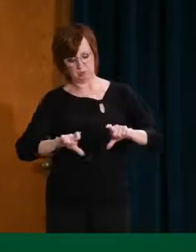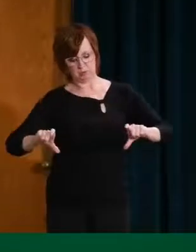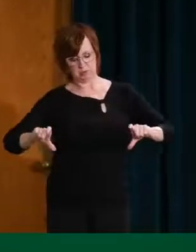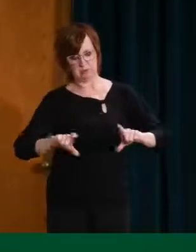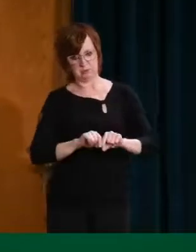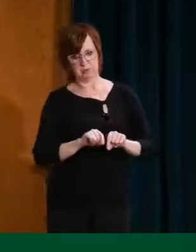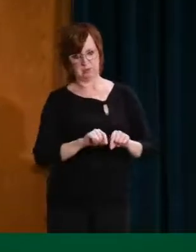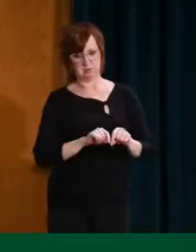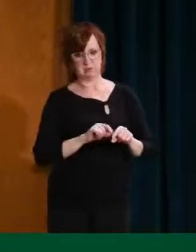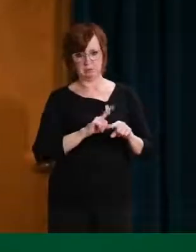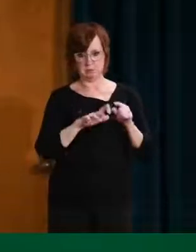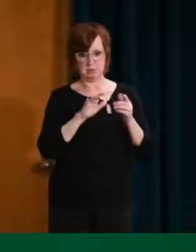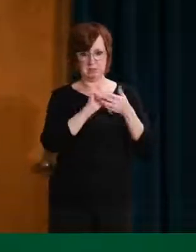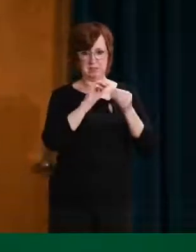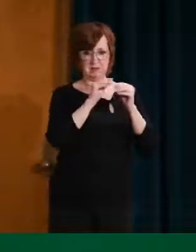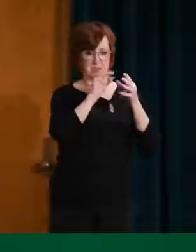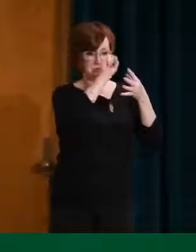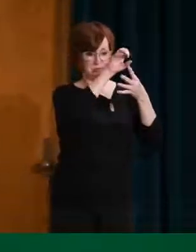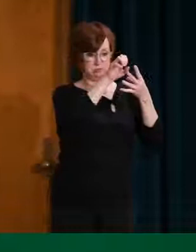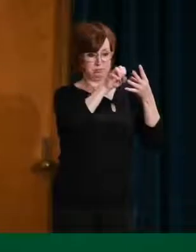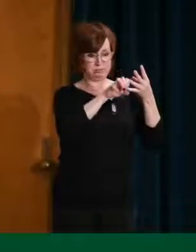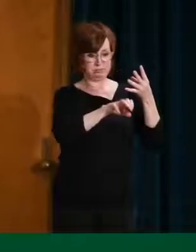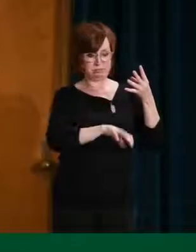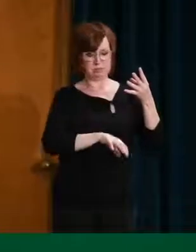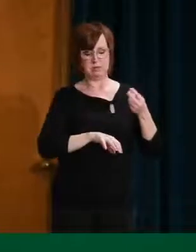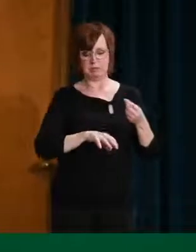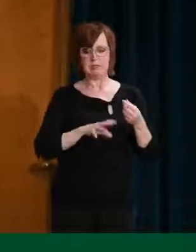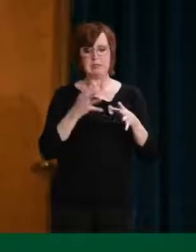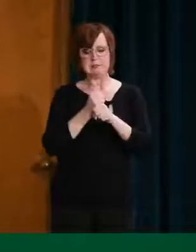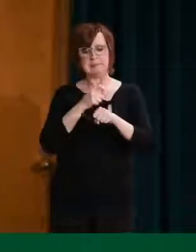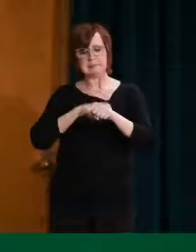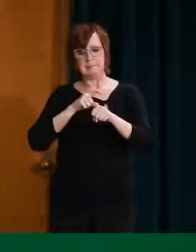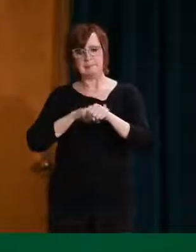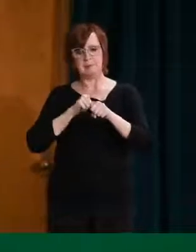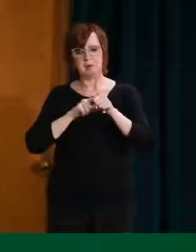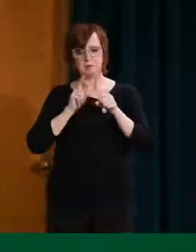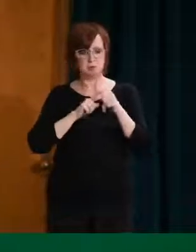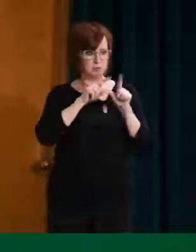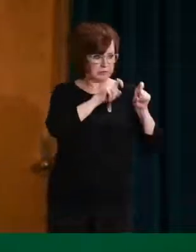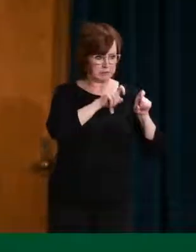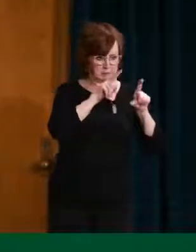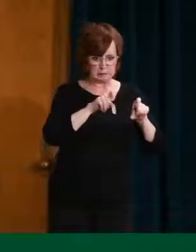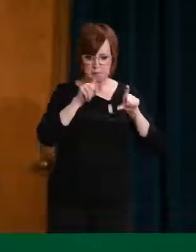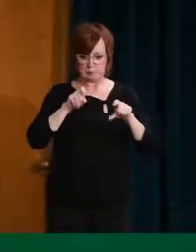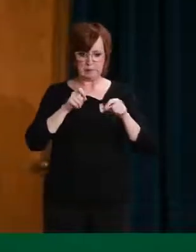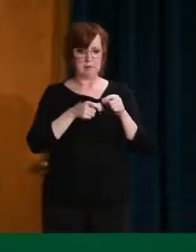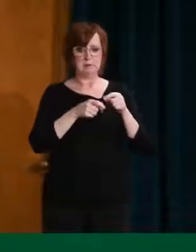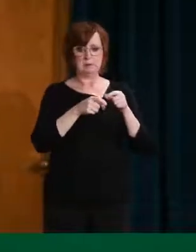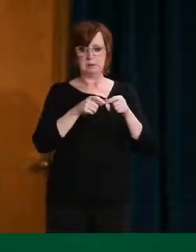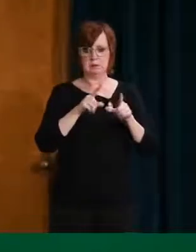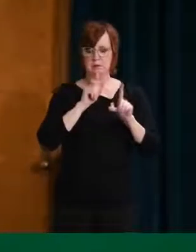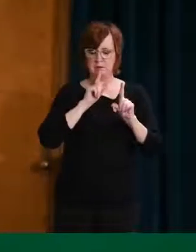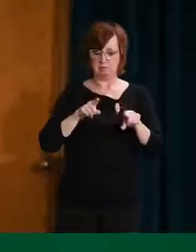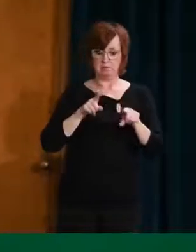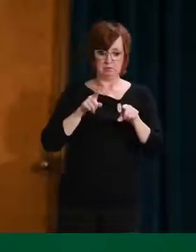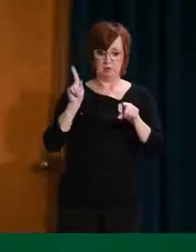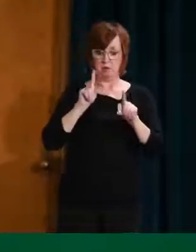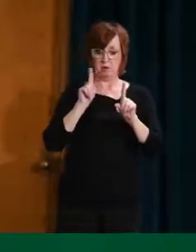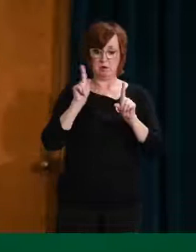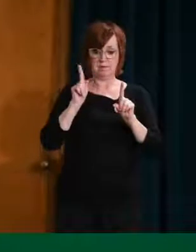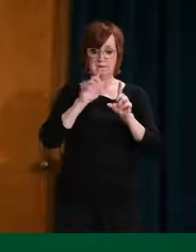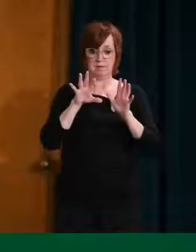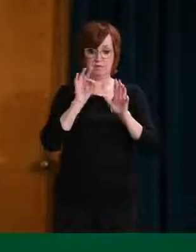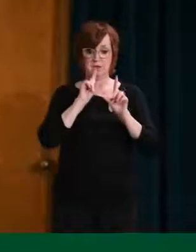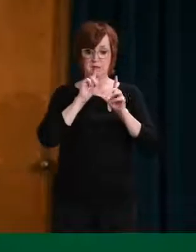to collate the testing throughout the province, but it does show that testing initially, obviously, when people are coming, there was more testing in Regina